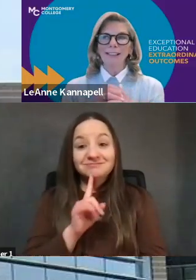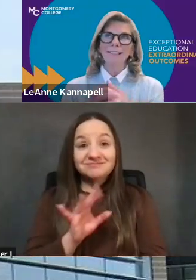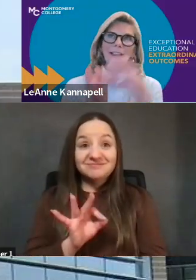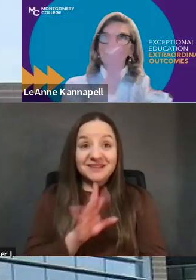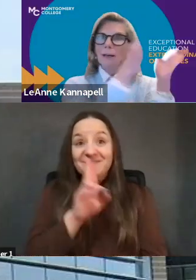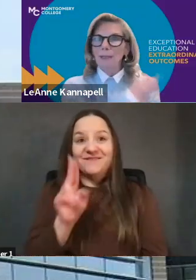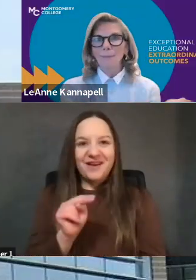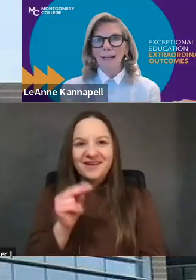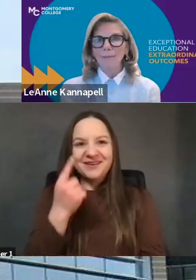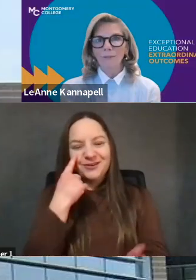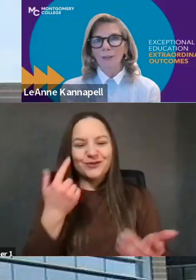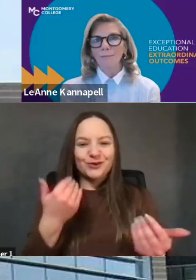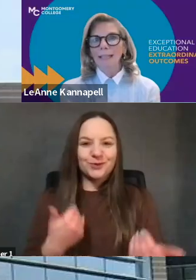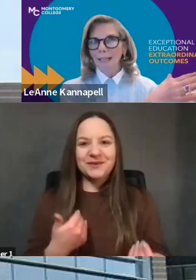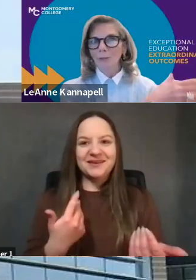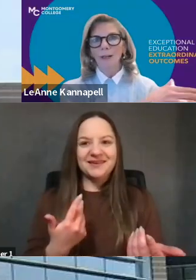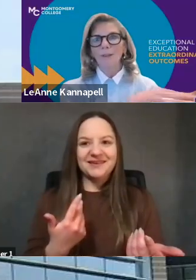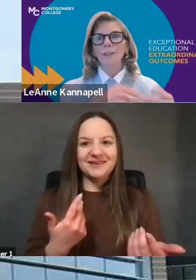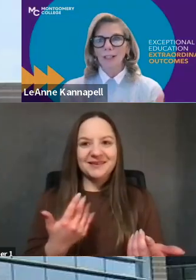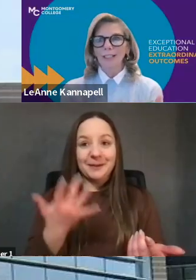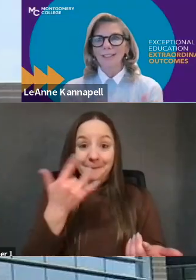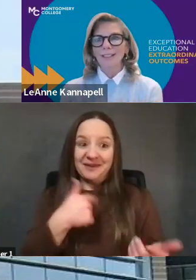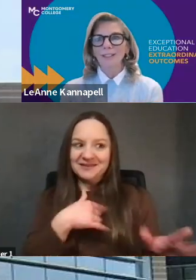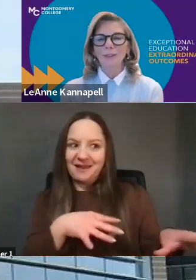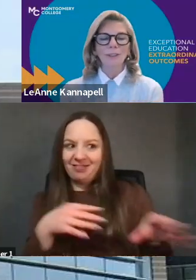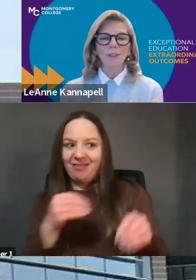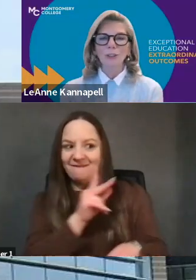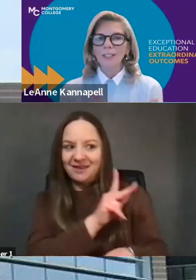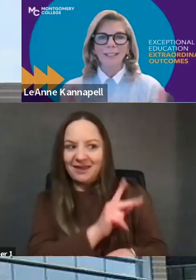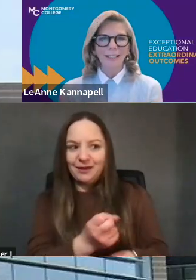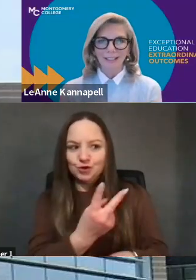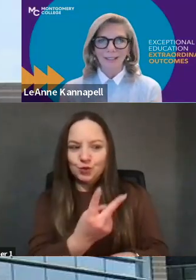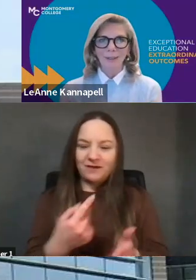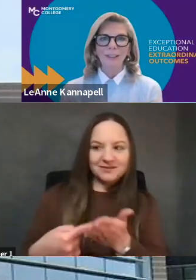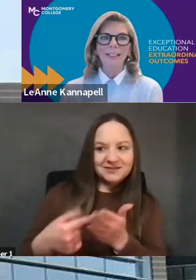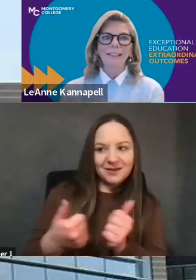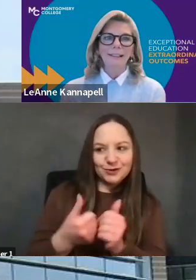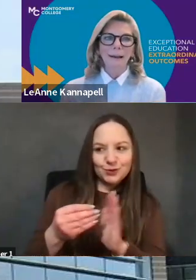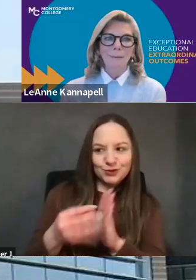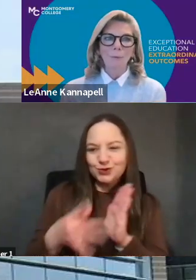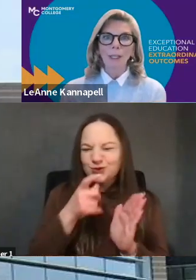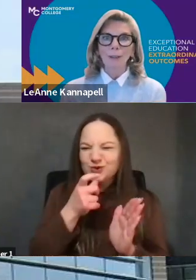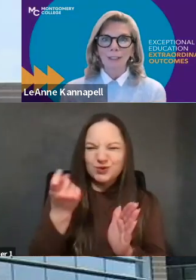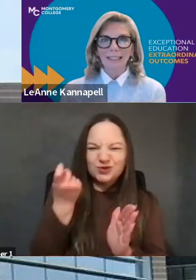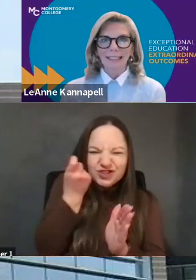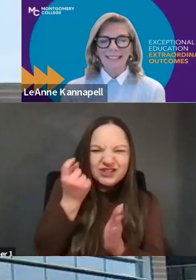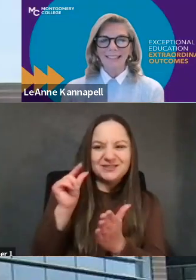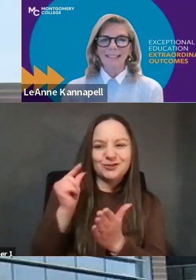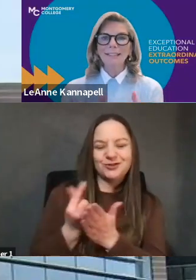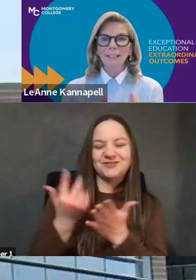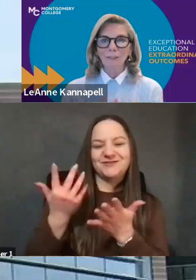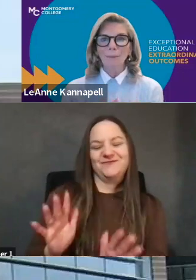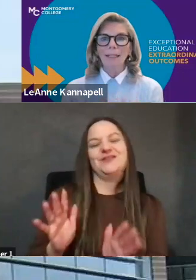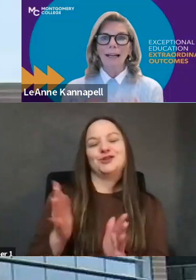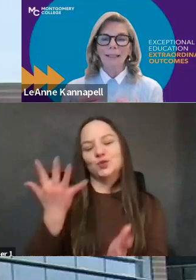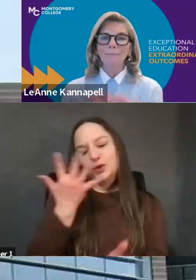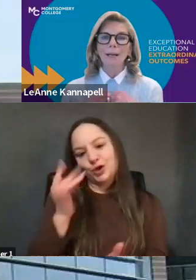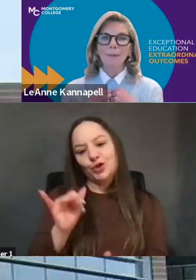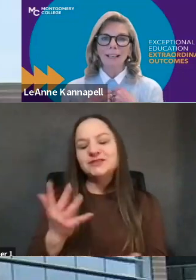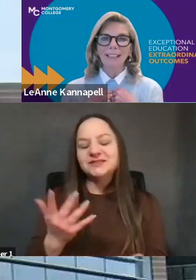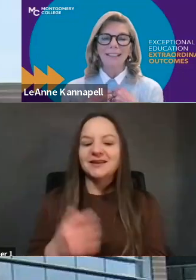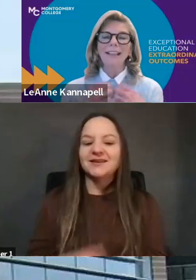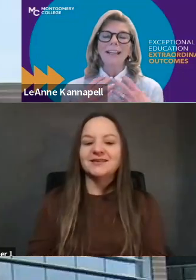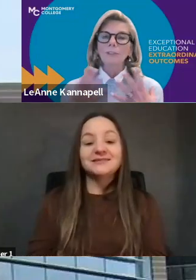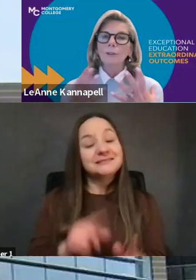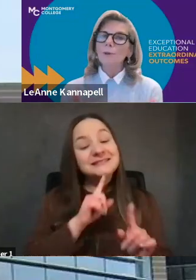do, coming back from K-12 and talking to these students who are just out of high school, what it looks like, because it is different. But in